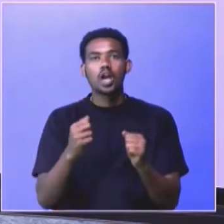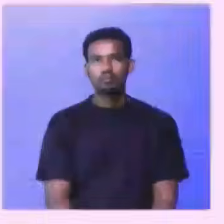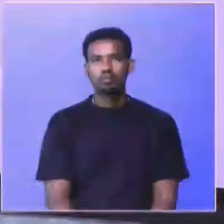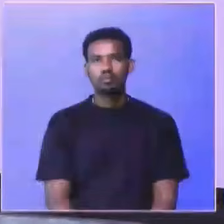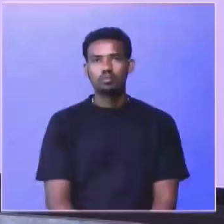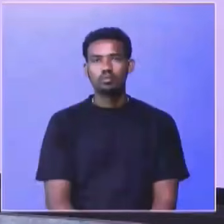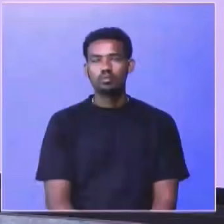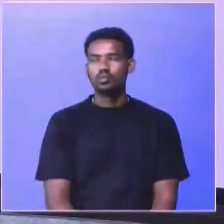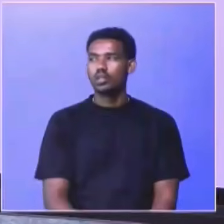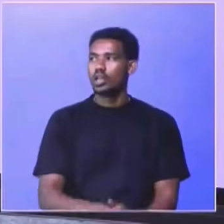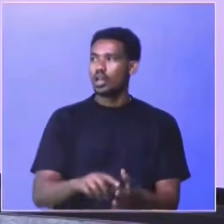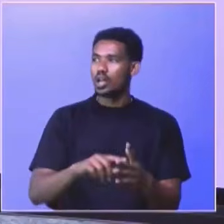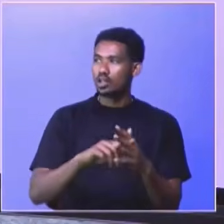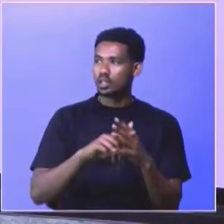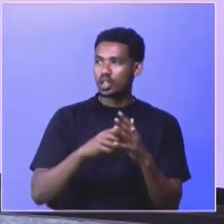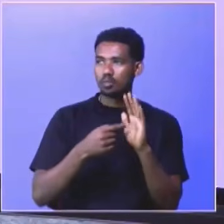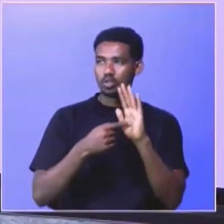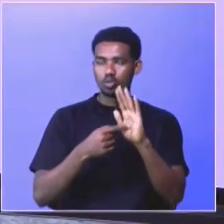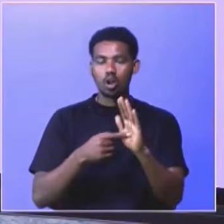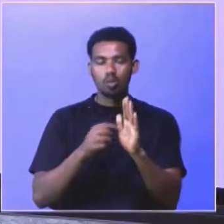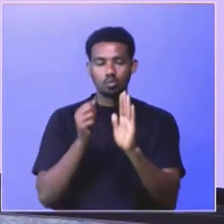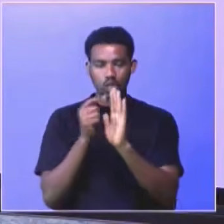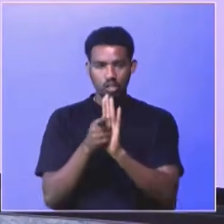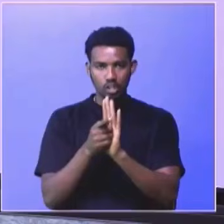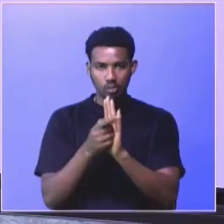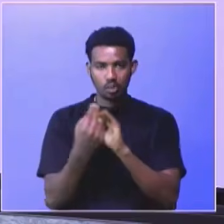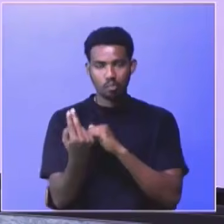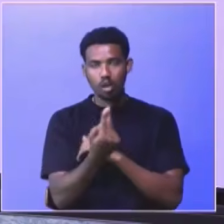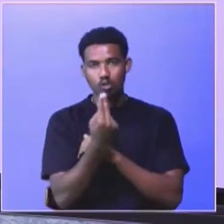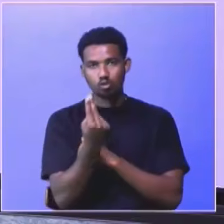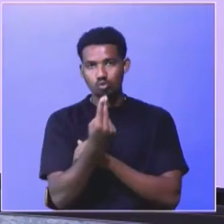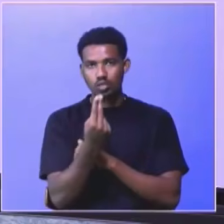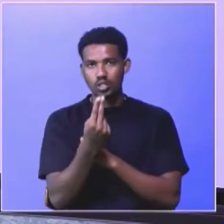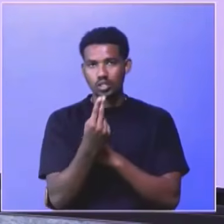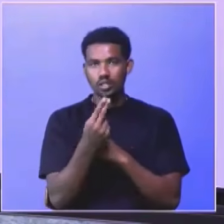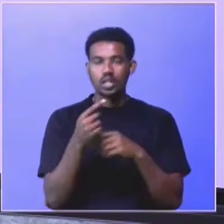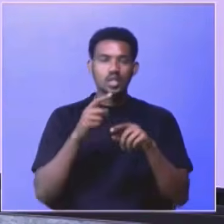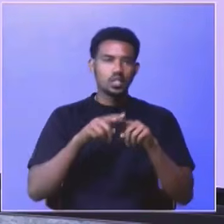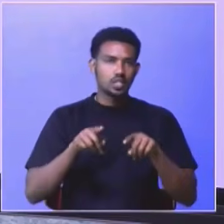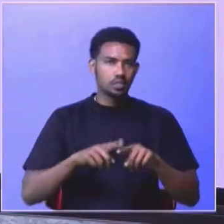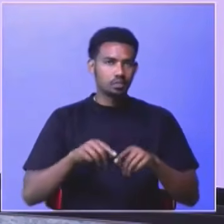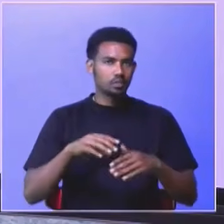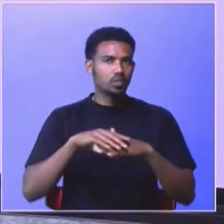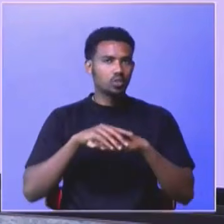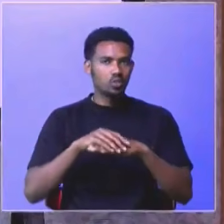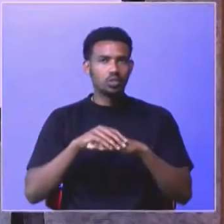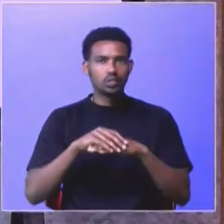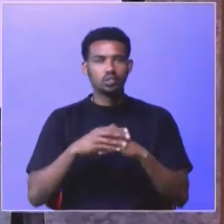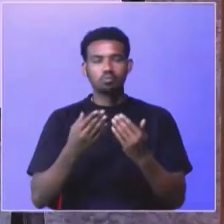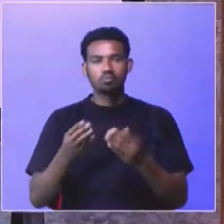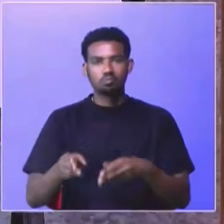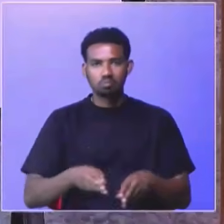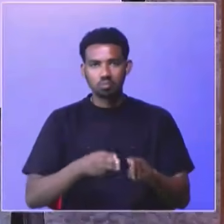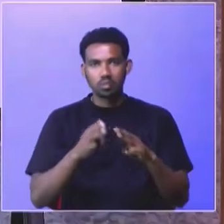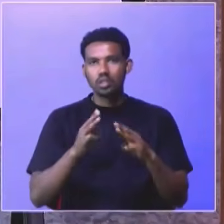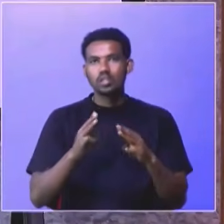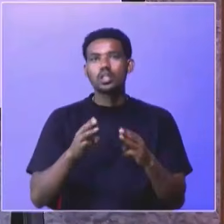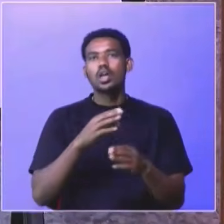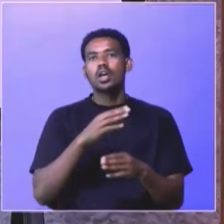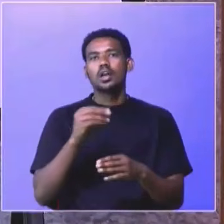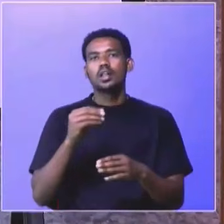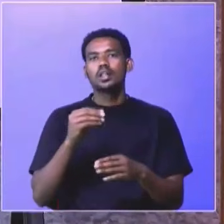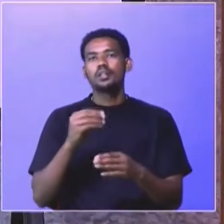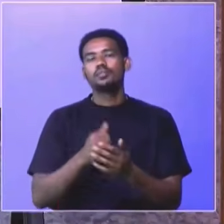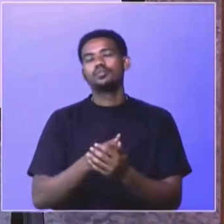greeting. Let me show you one more example by using some different introduction, self-introduction methods, and also